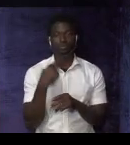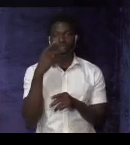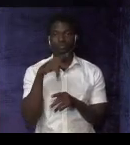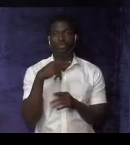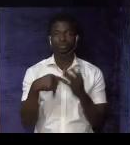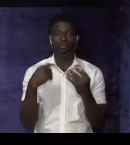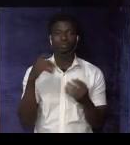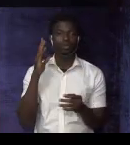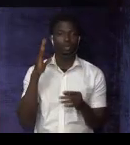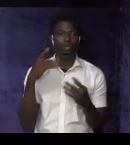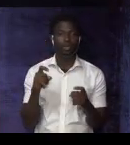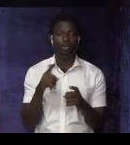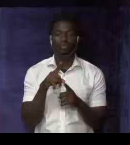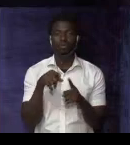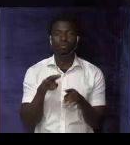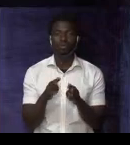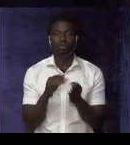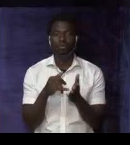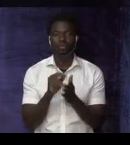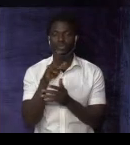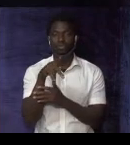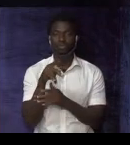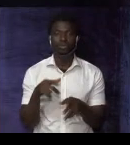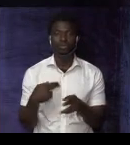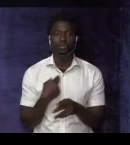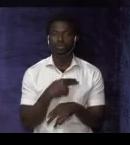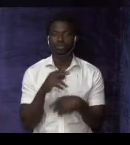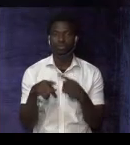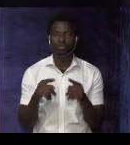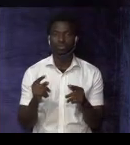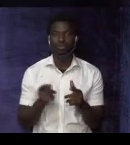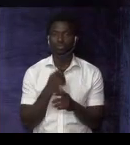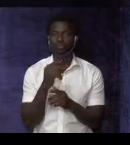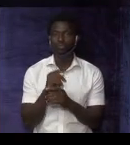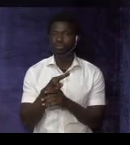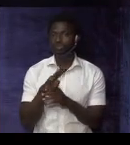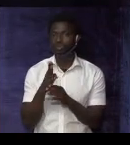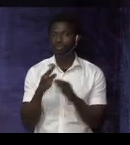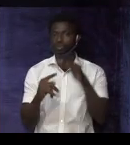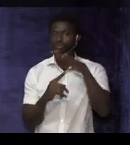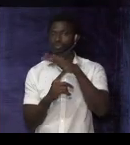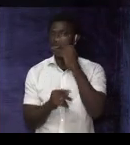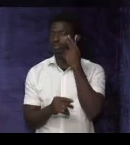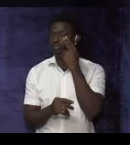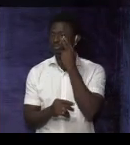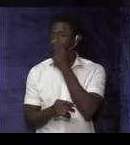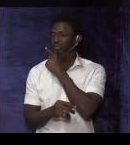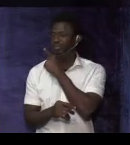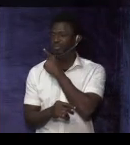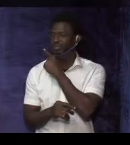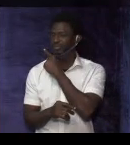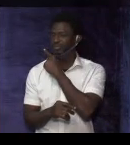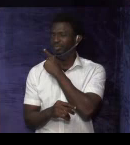open up this cube what's going to happen. So let's go. First, we'll open up the top.